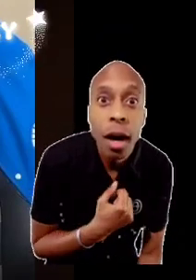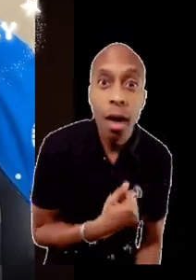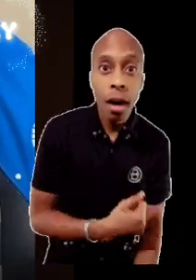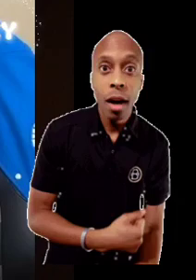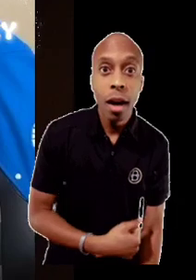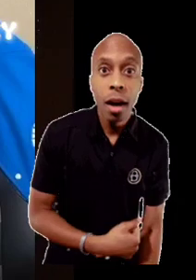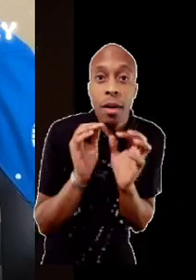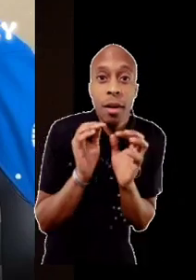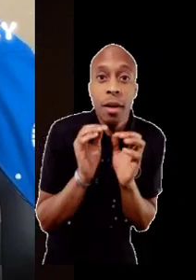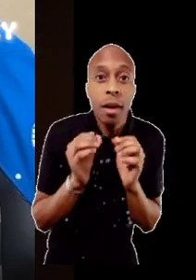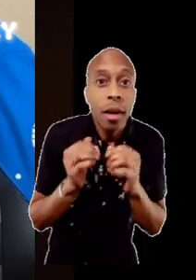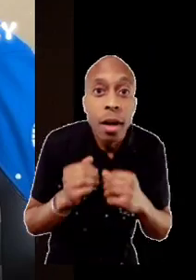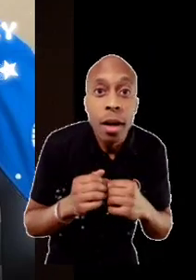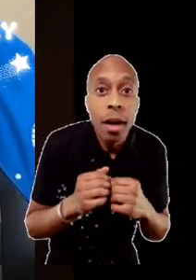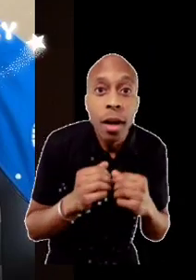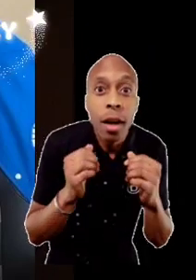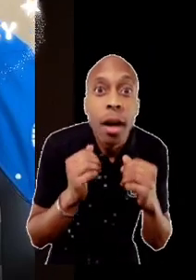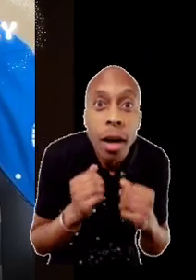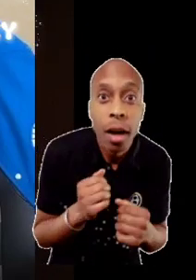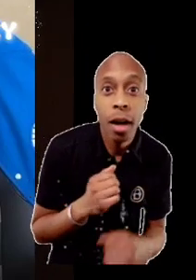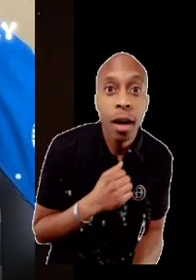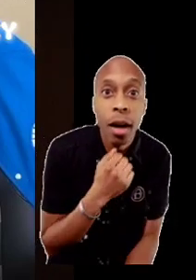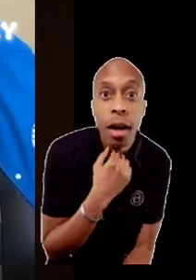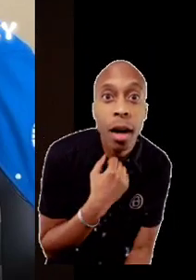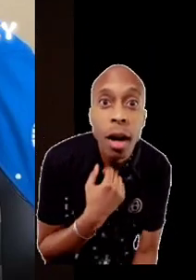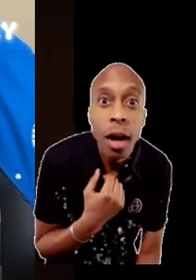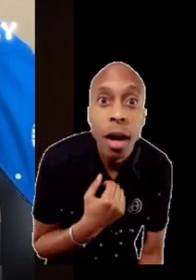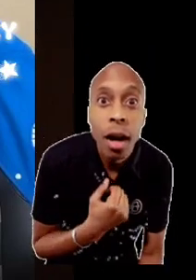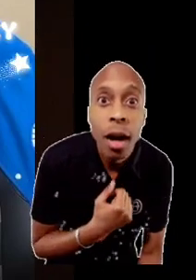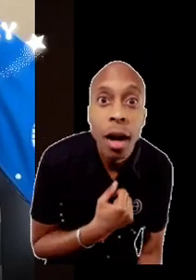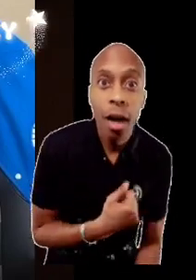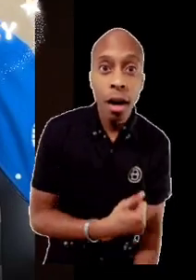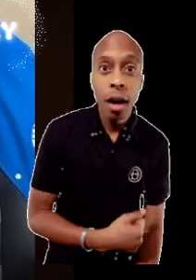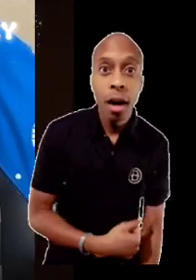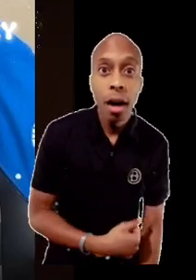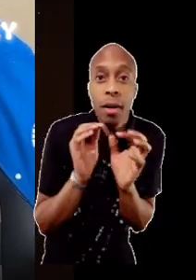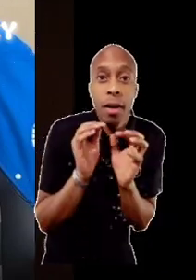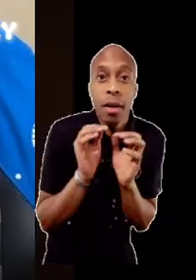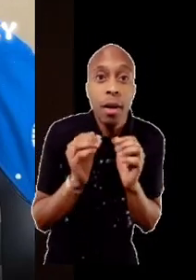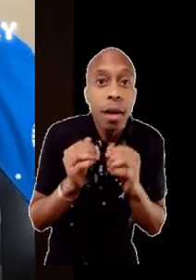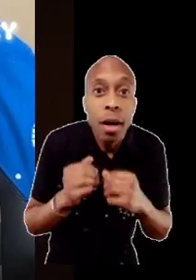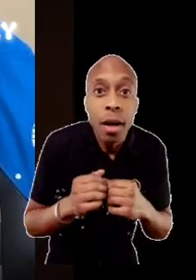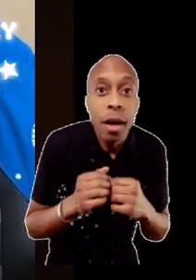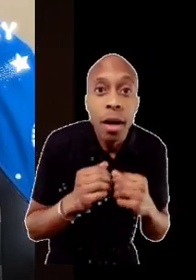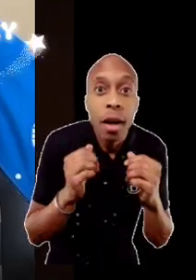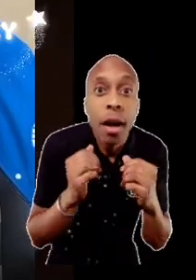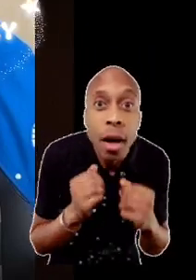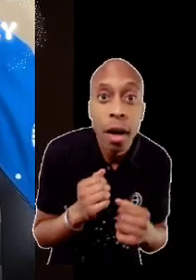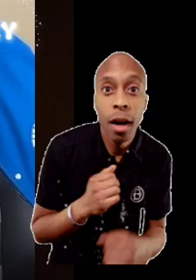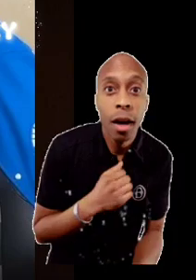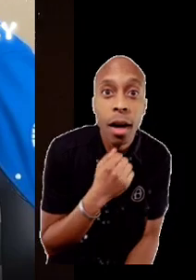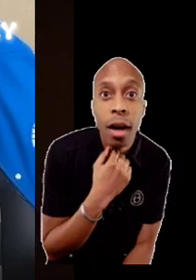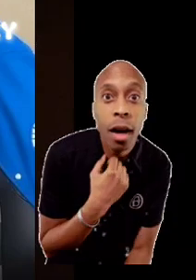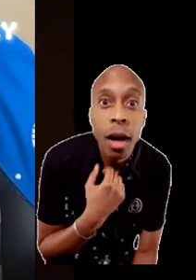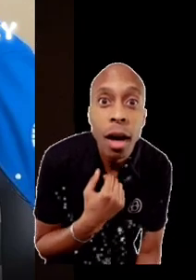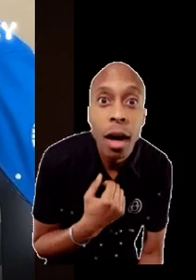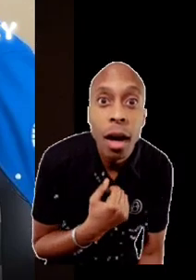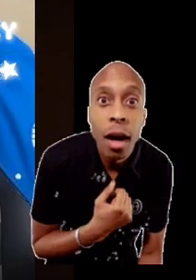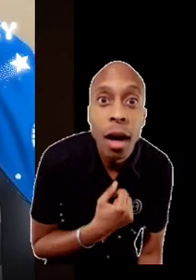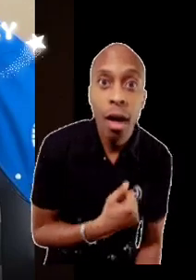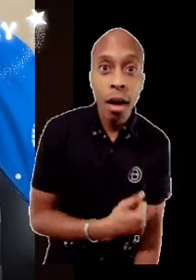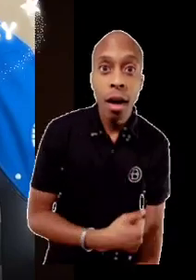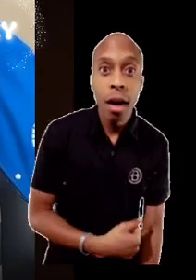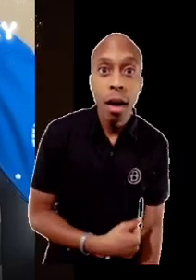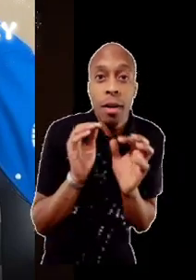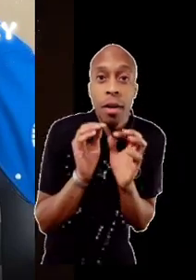face. But I saw the Lord at the age of 4 years old. Don't talk to me, people. You don't